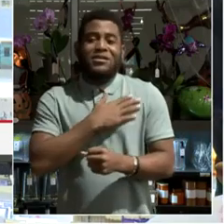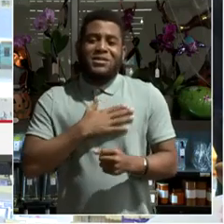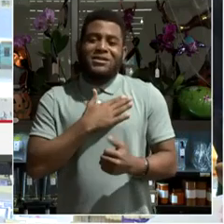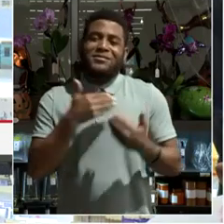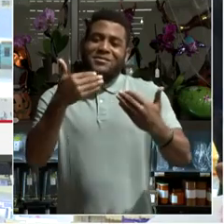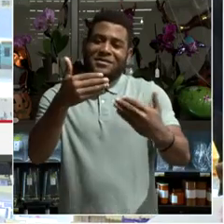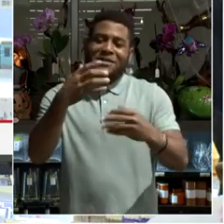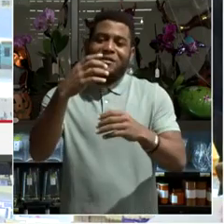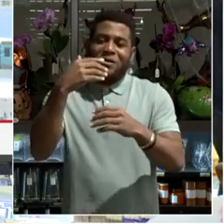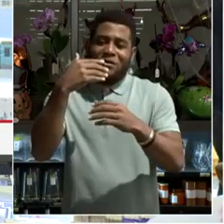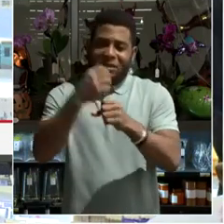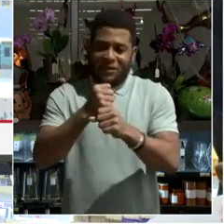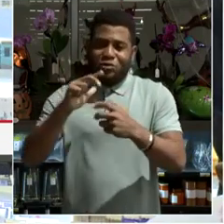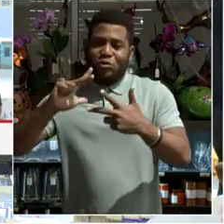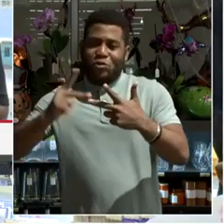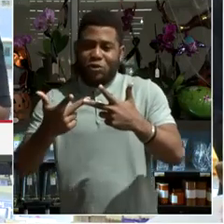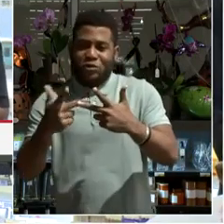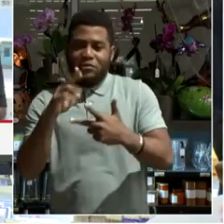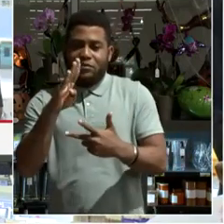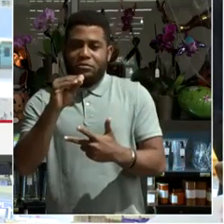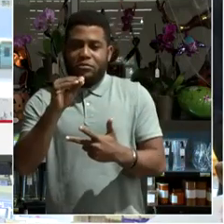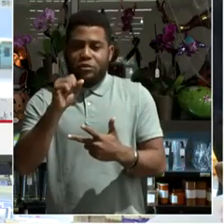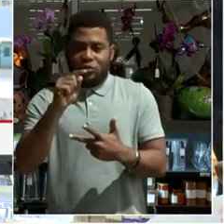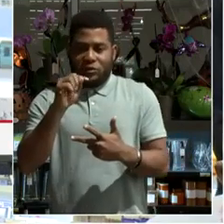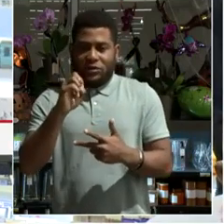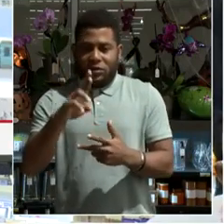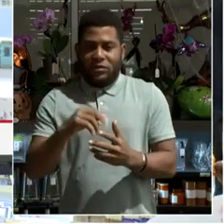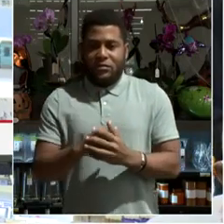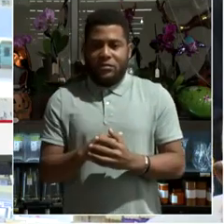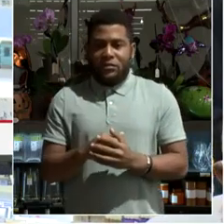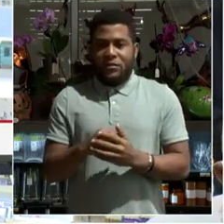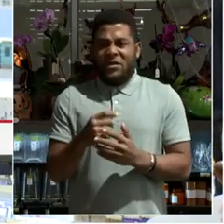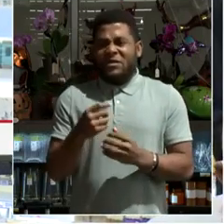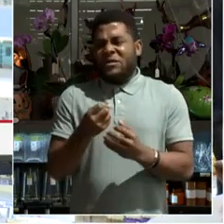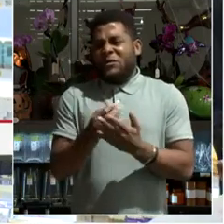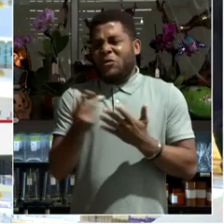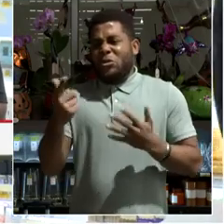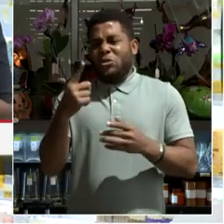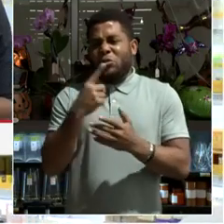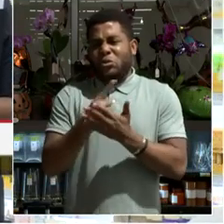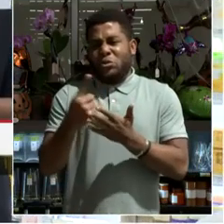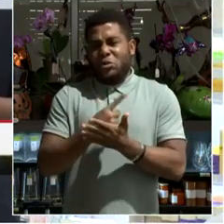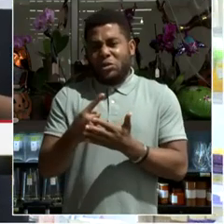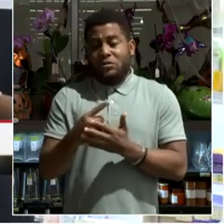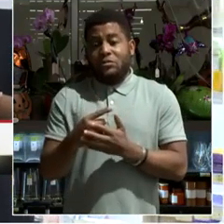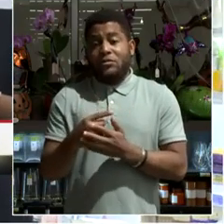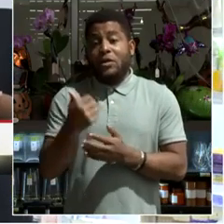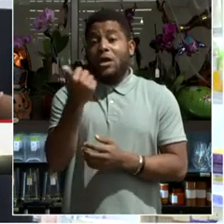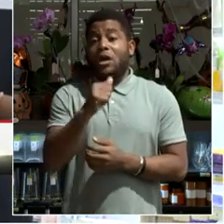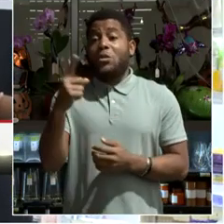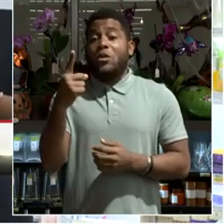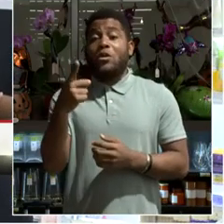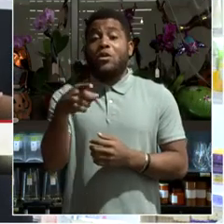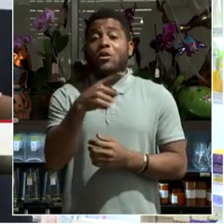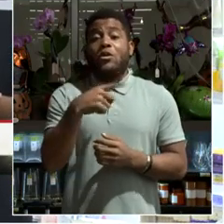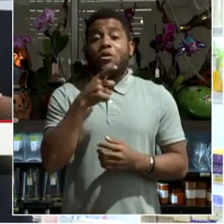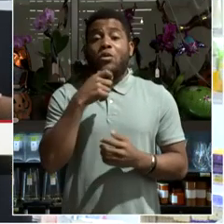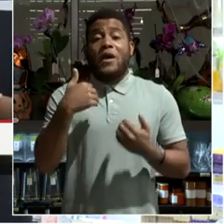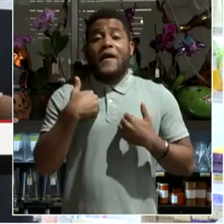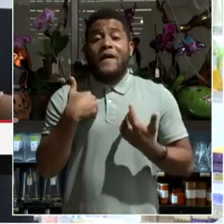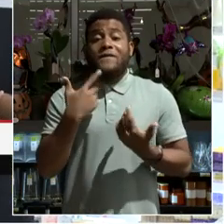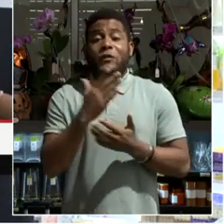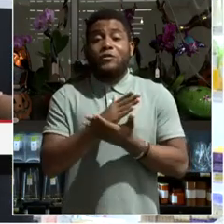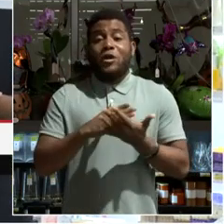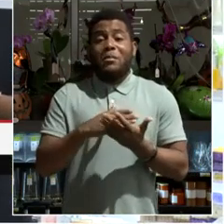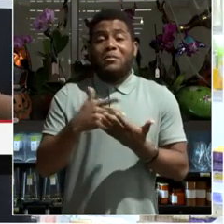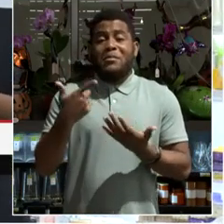And as we have been doing for several weeks now, anyone who is immunosuppressed, we recommend that you get a booster